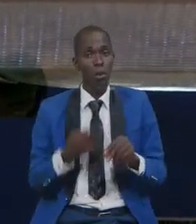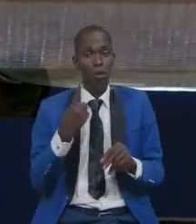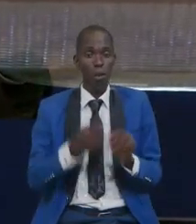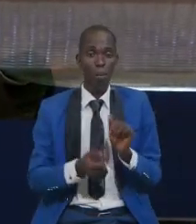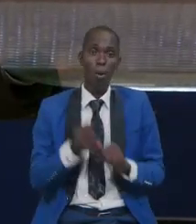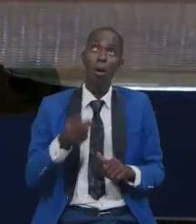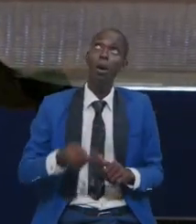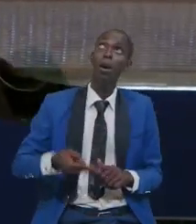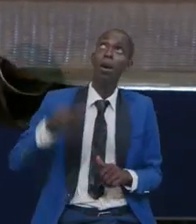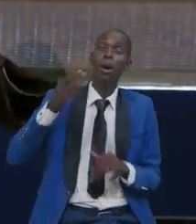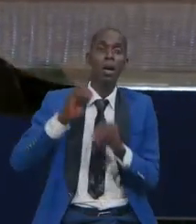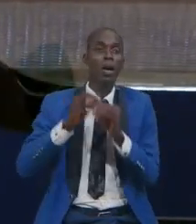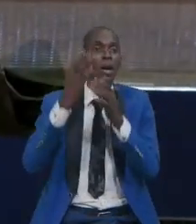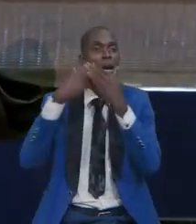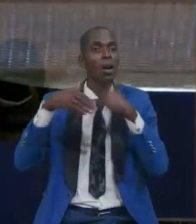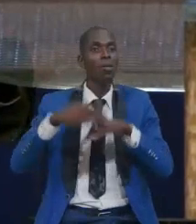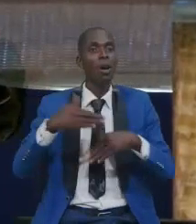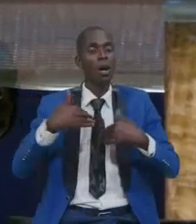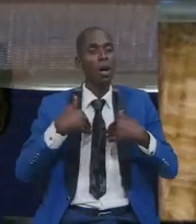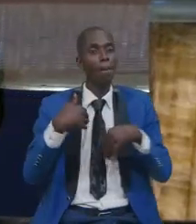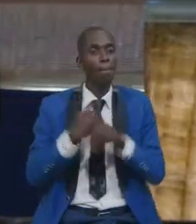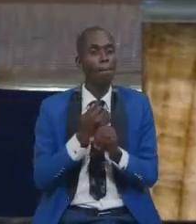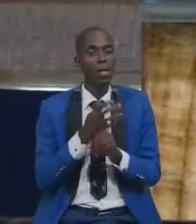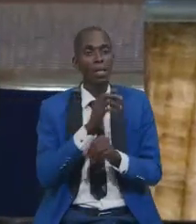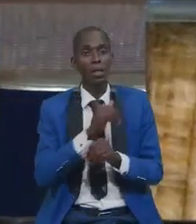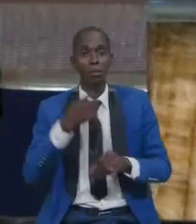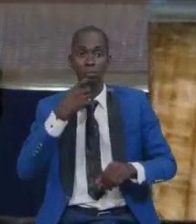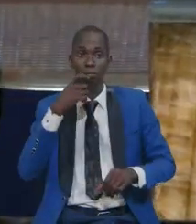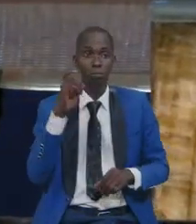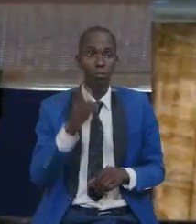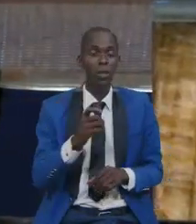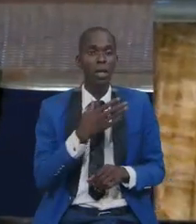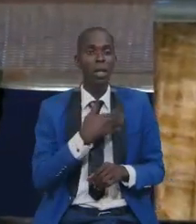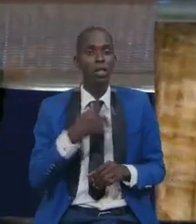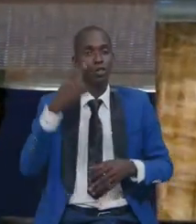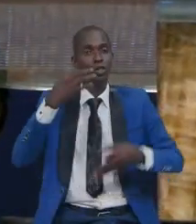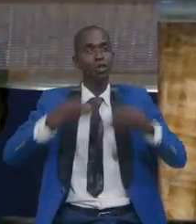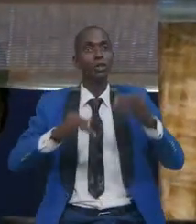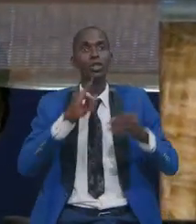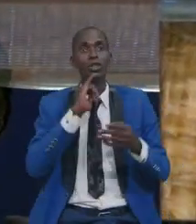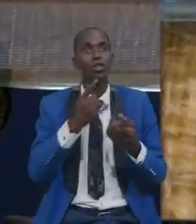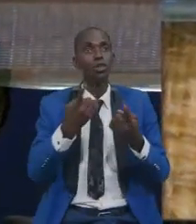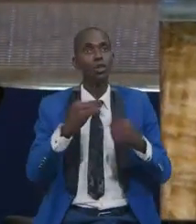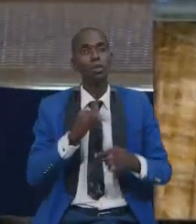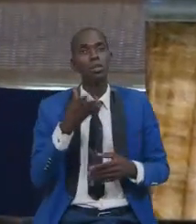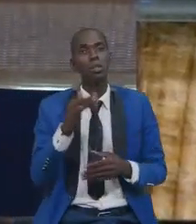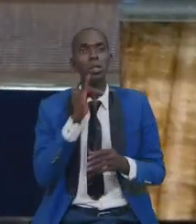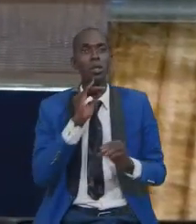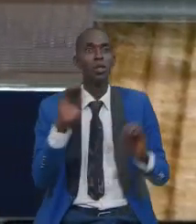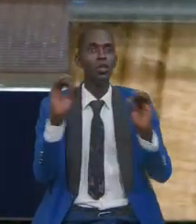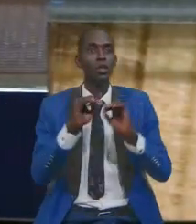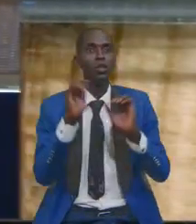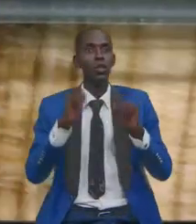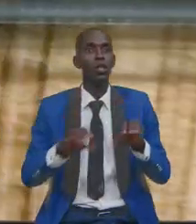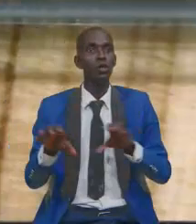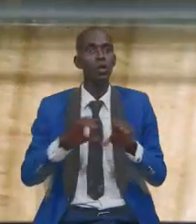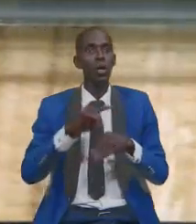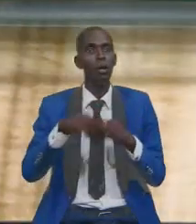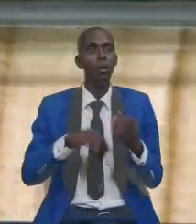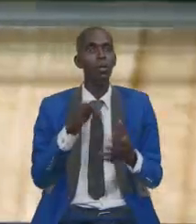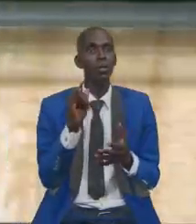has made a decree. His judgment is coming. But there's something you can do about that. And therefore, let